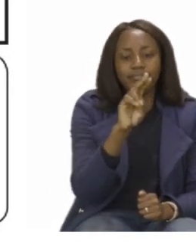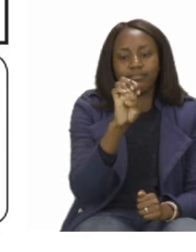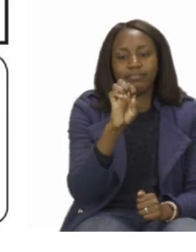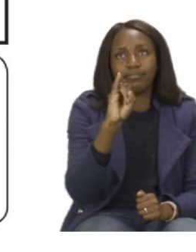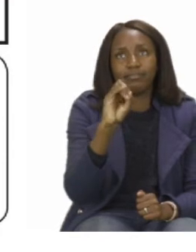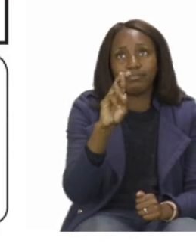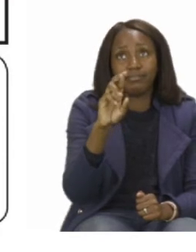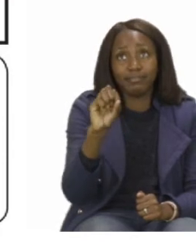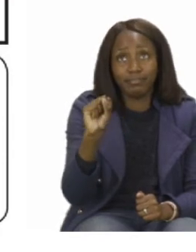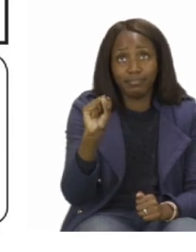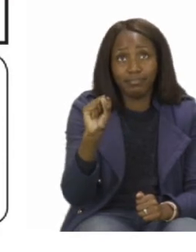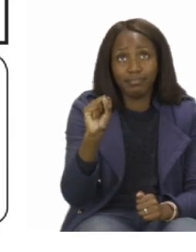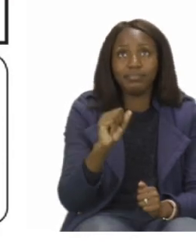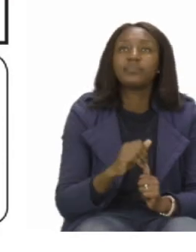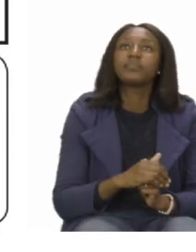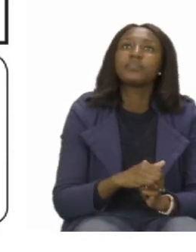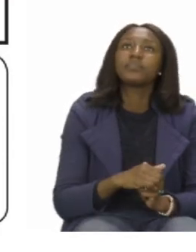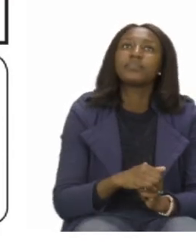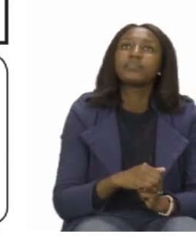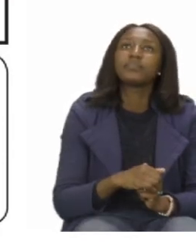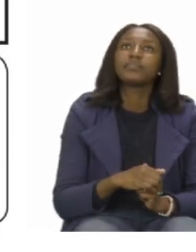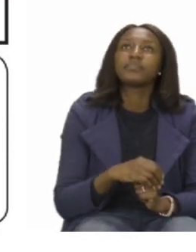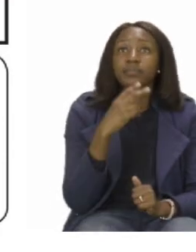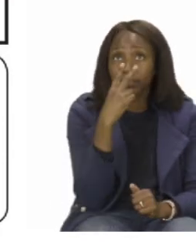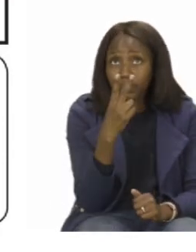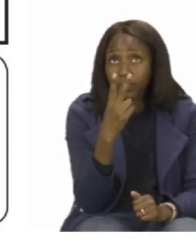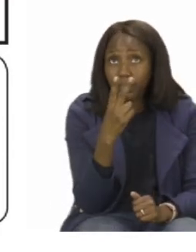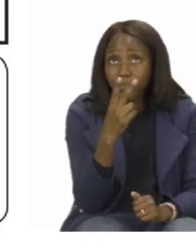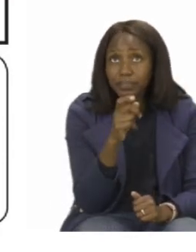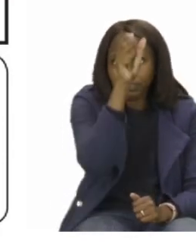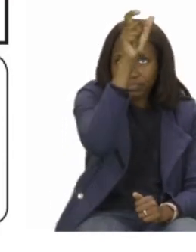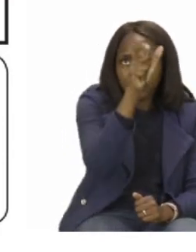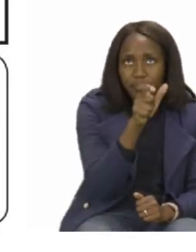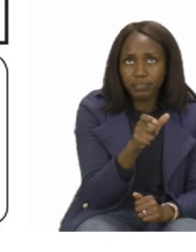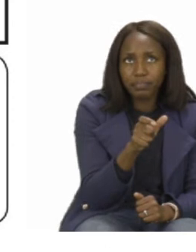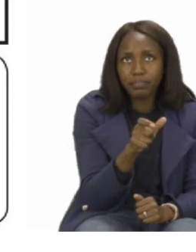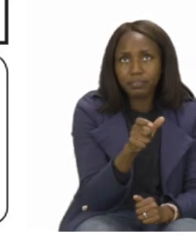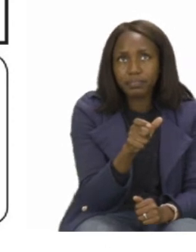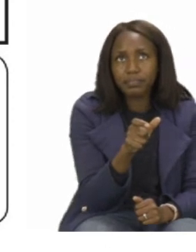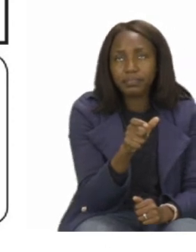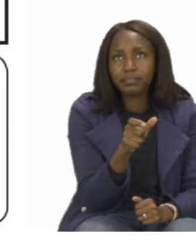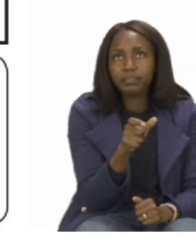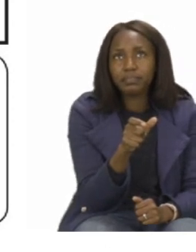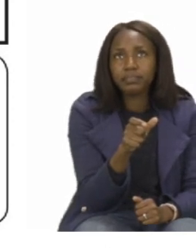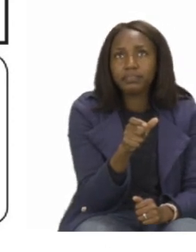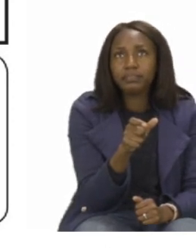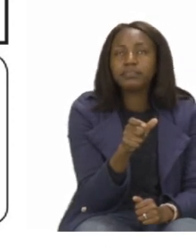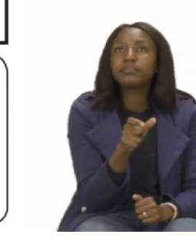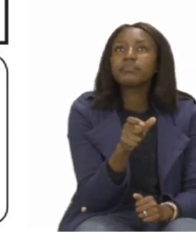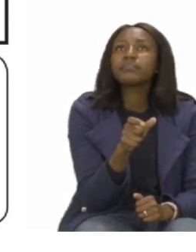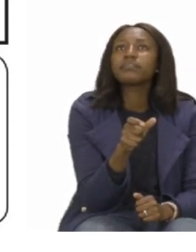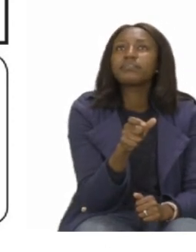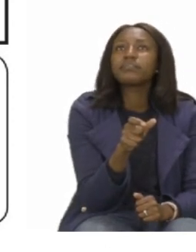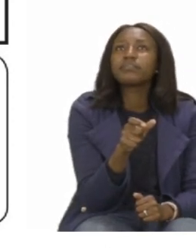quickly go back to the top of the page. You will see on the right hand corner of the rectangle or the block on